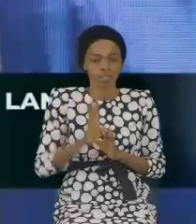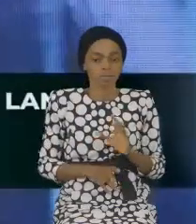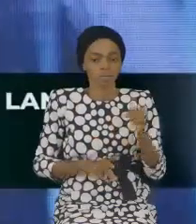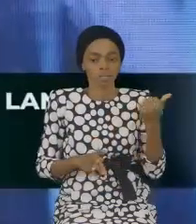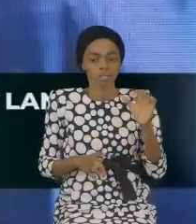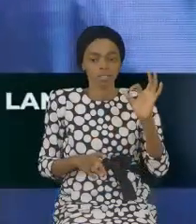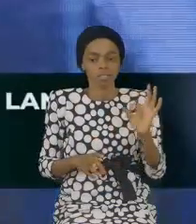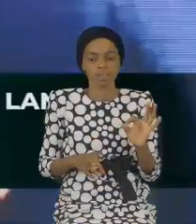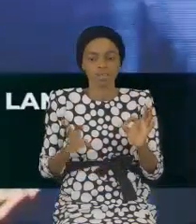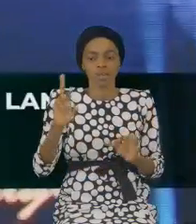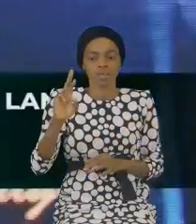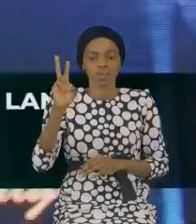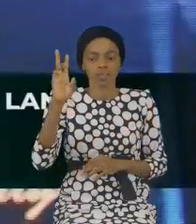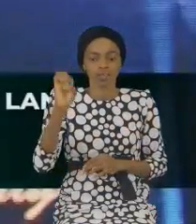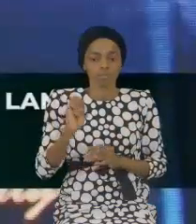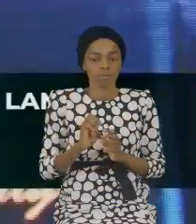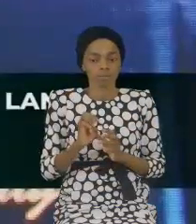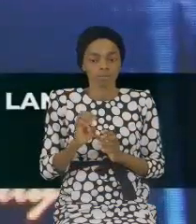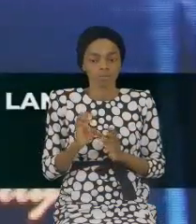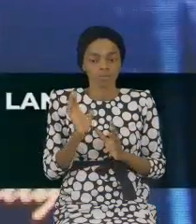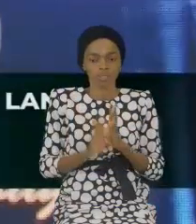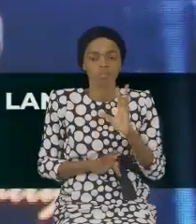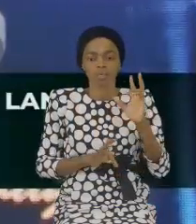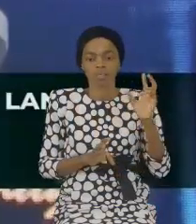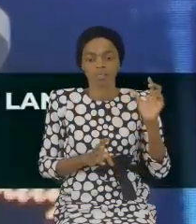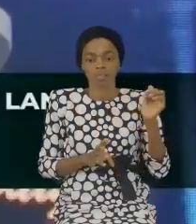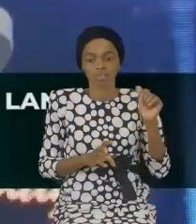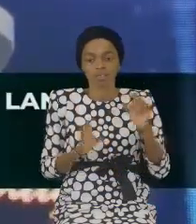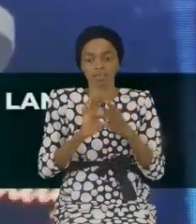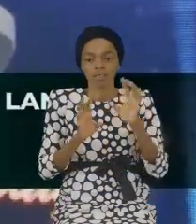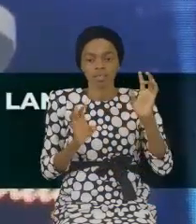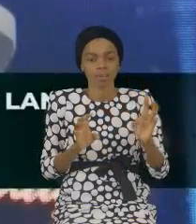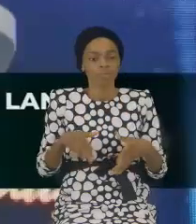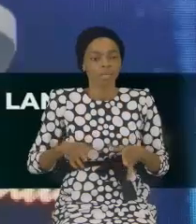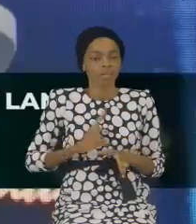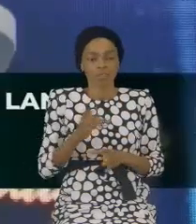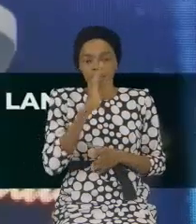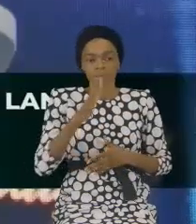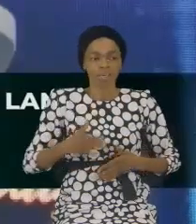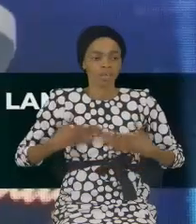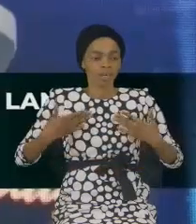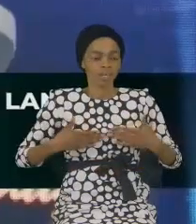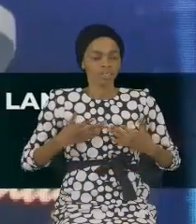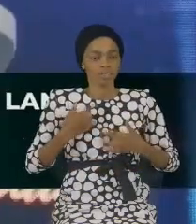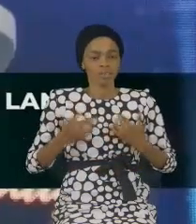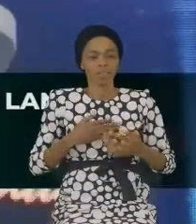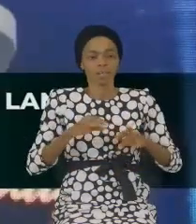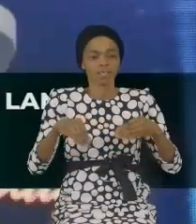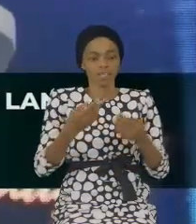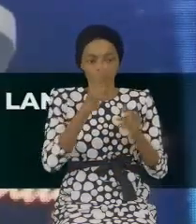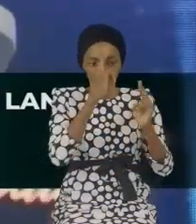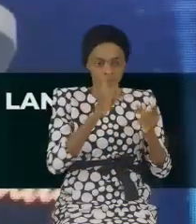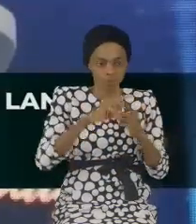7. Revelation chapter 19, verse 7, let us be glad and rejoice and give honor to him, for